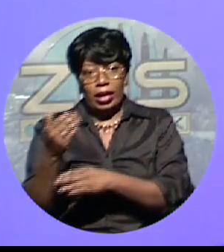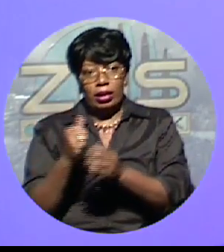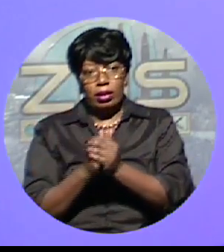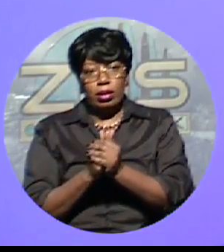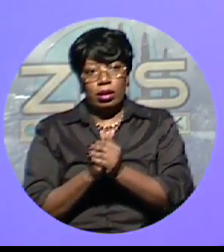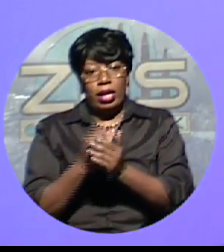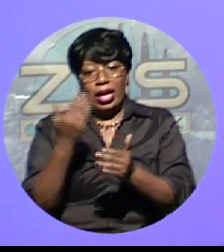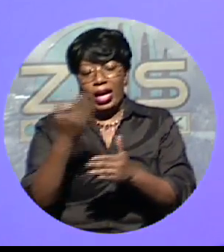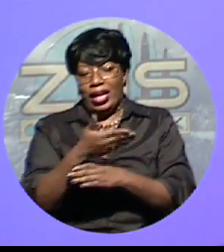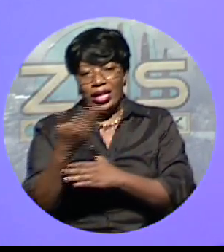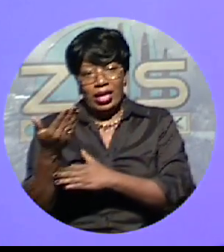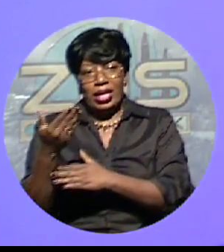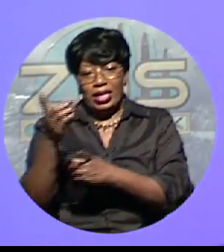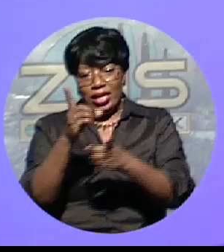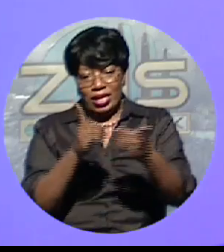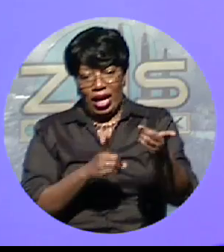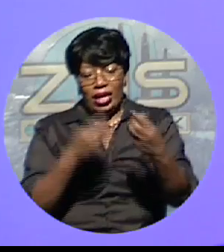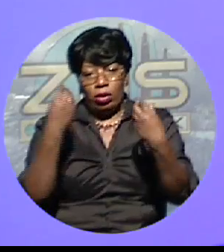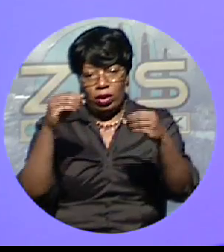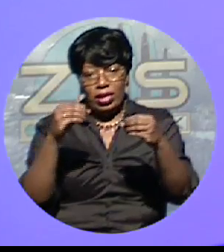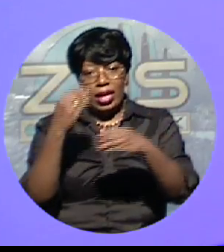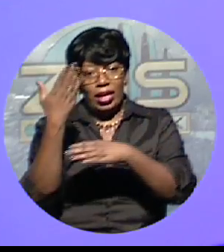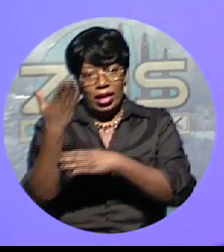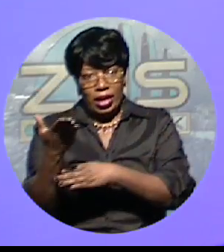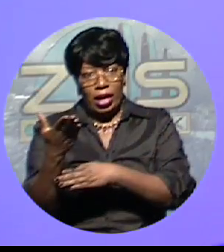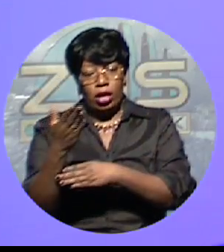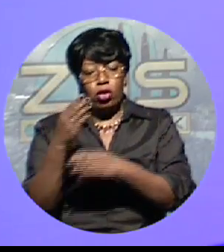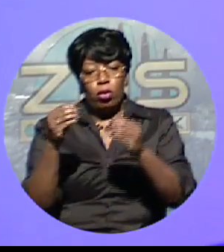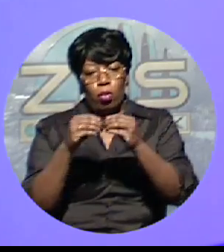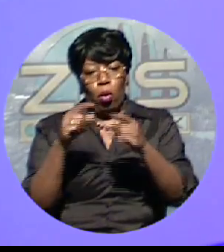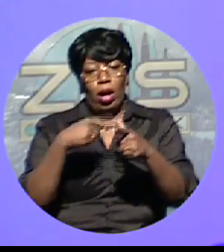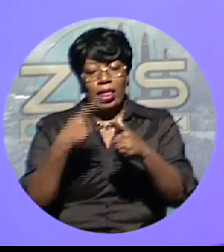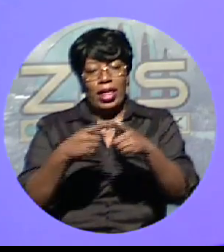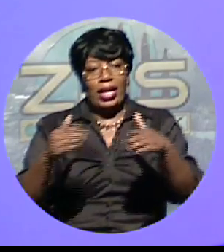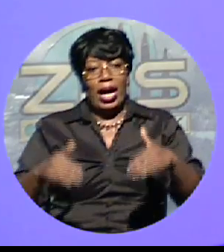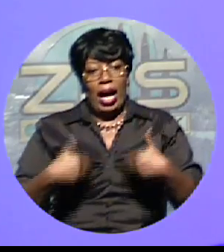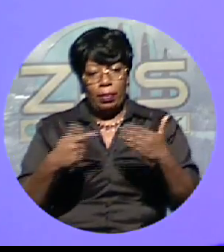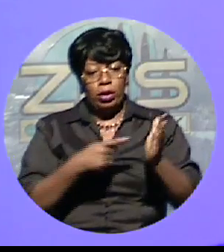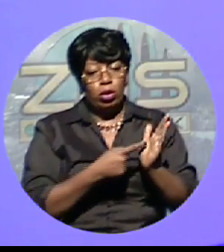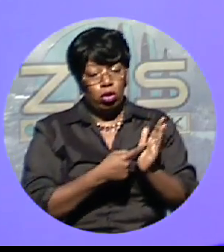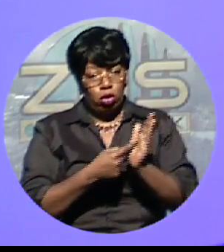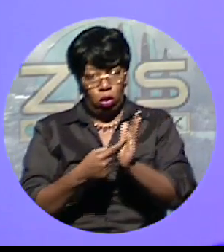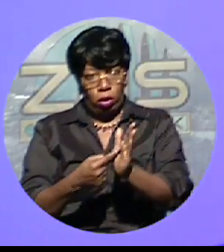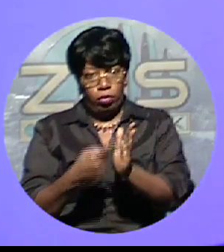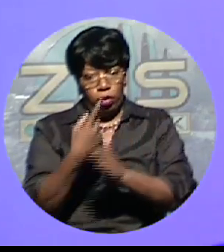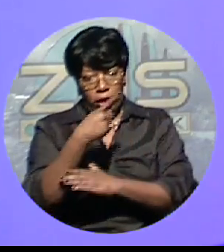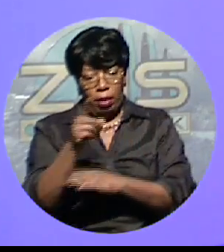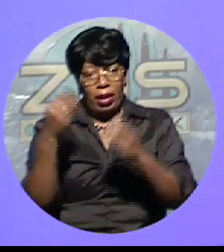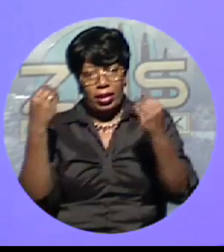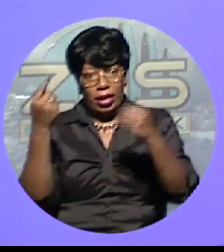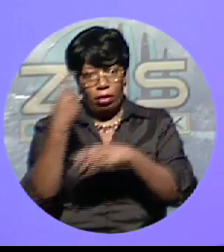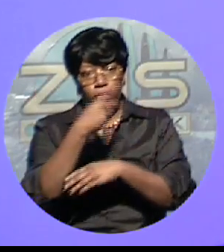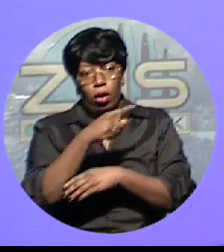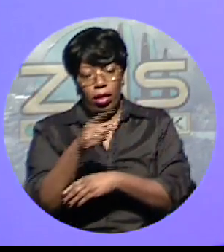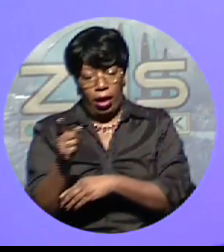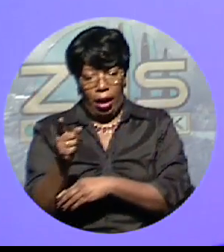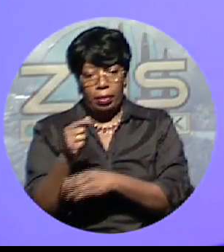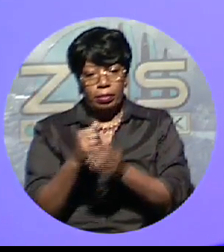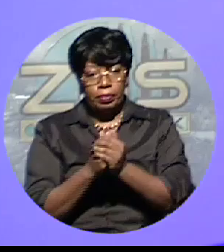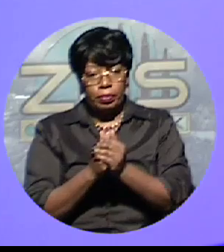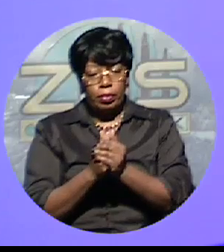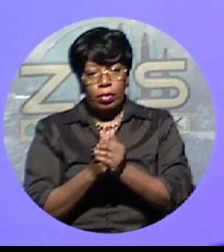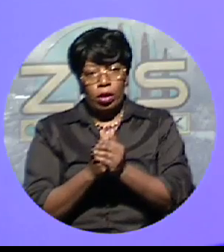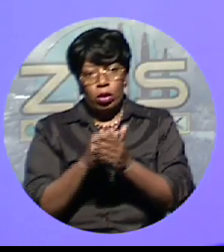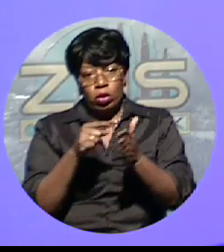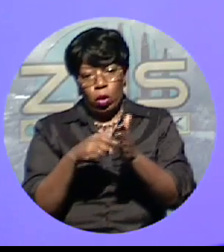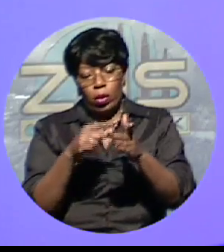Anything that is designed and want to sell it there, we are more than happy to showcase it for them and sell it for them. So the